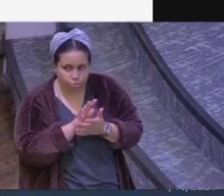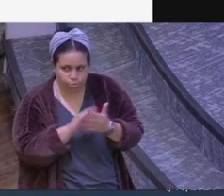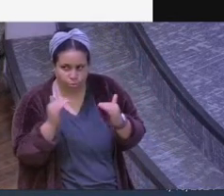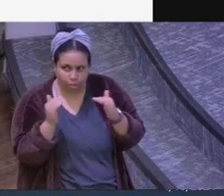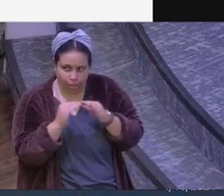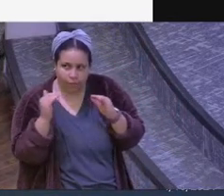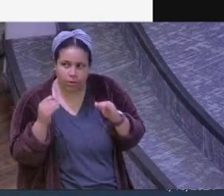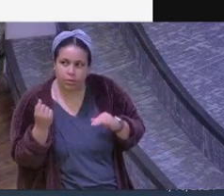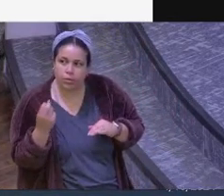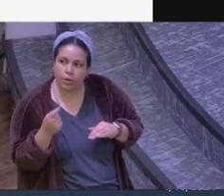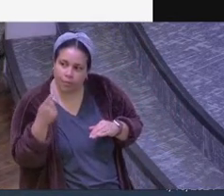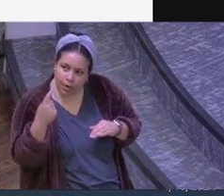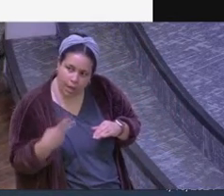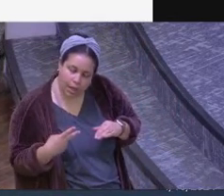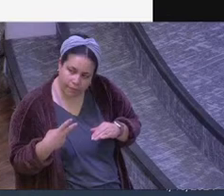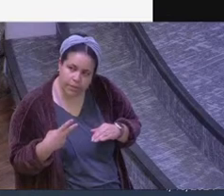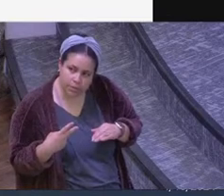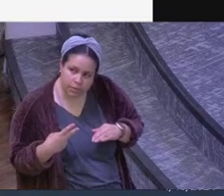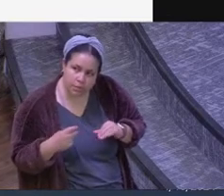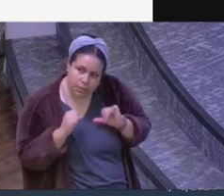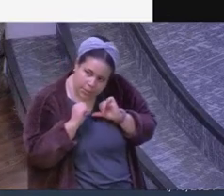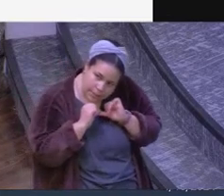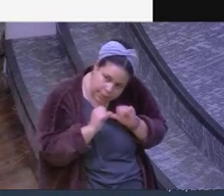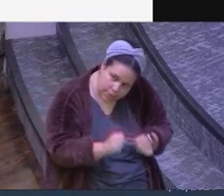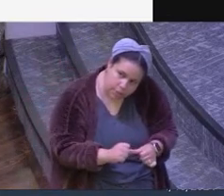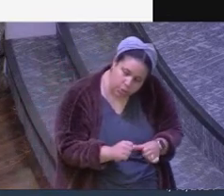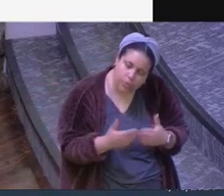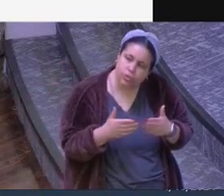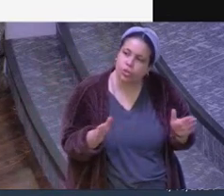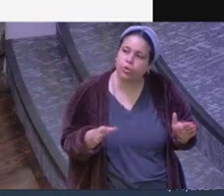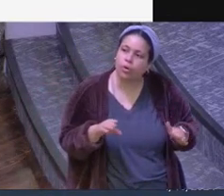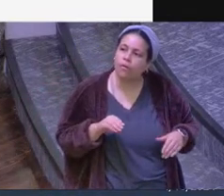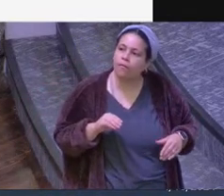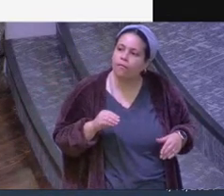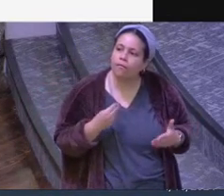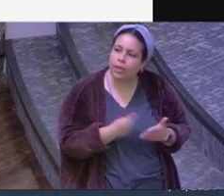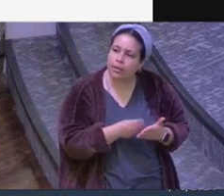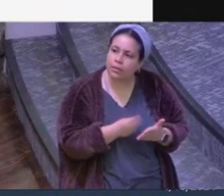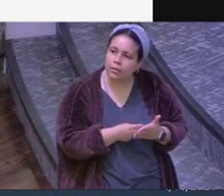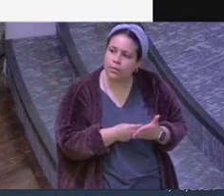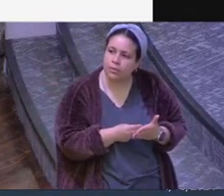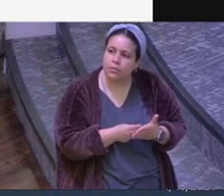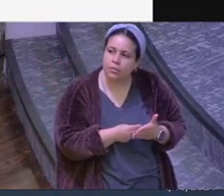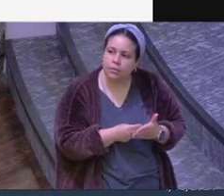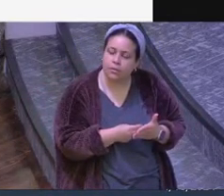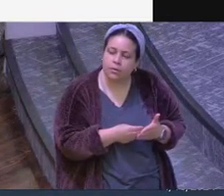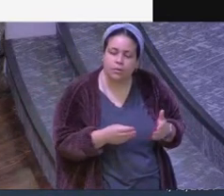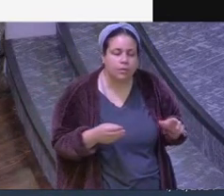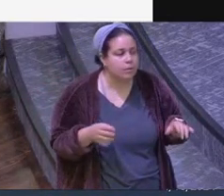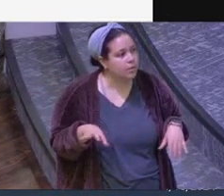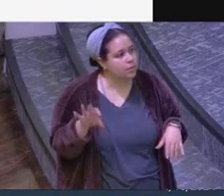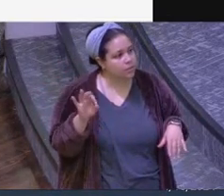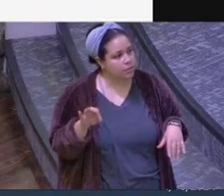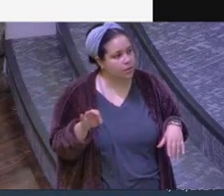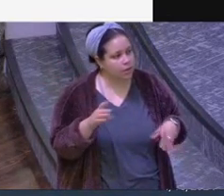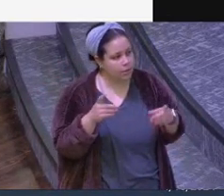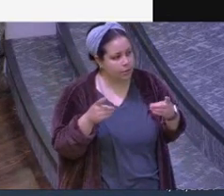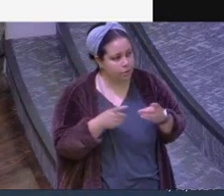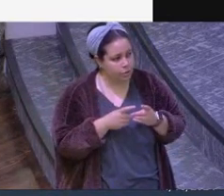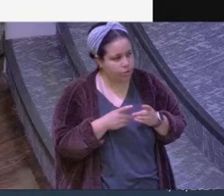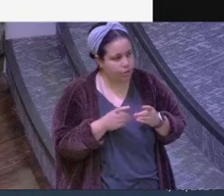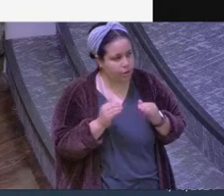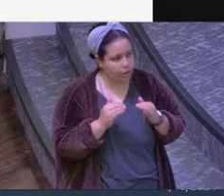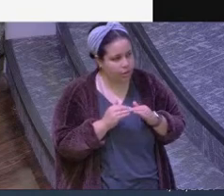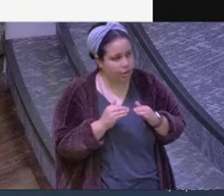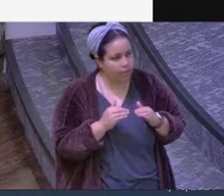there are 12 and a half positions that we're going to continue in the general fund that were not there last year. There's 9 district level ARPA positions that we